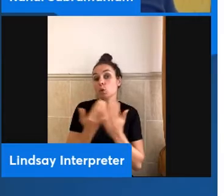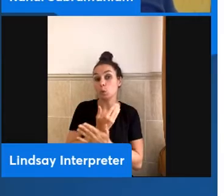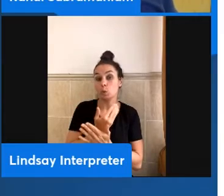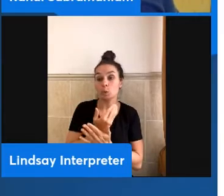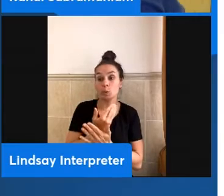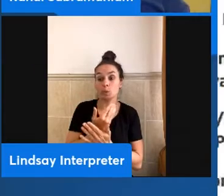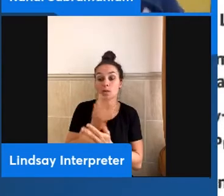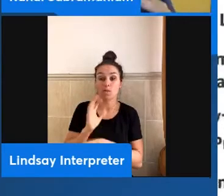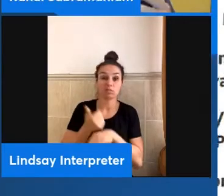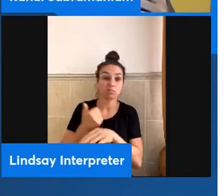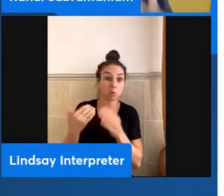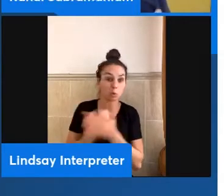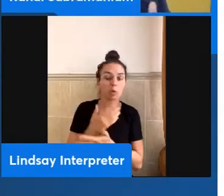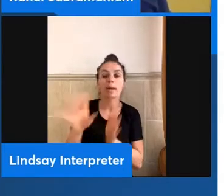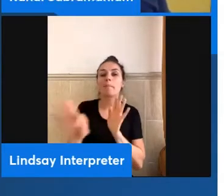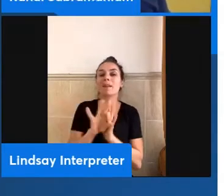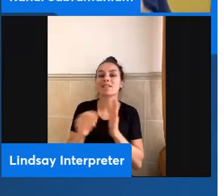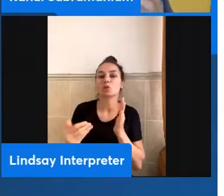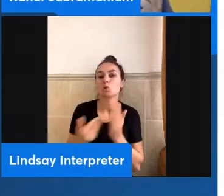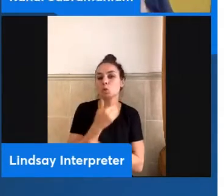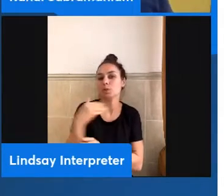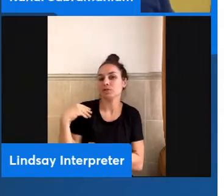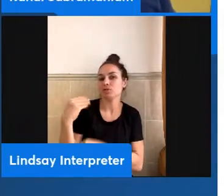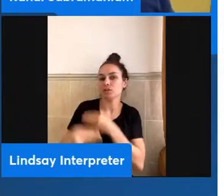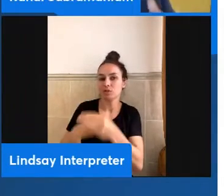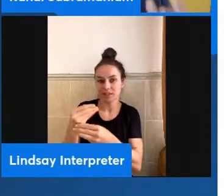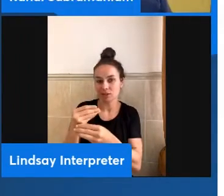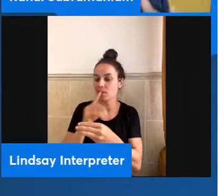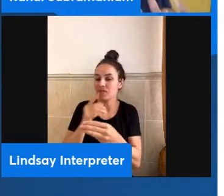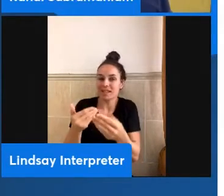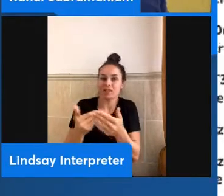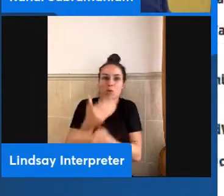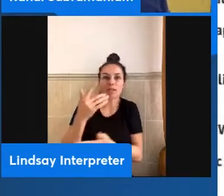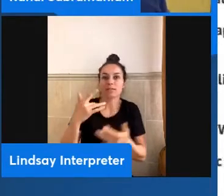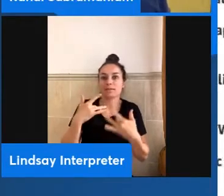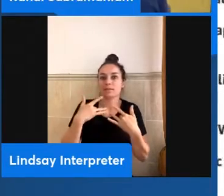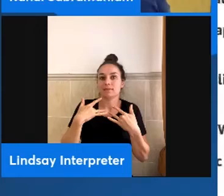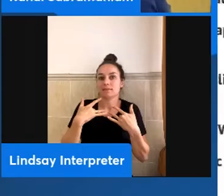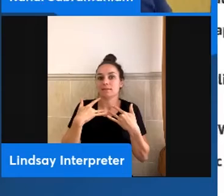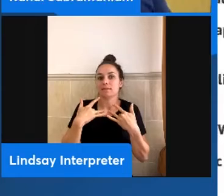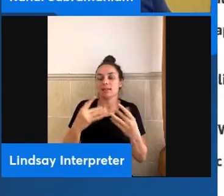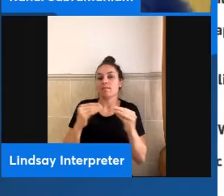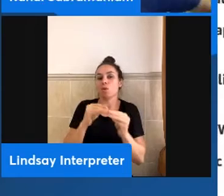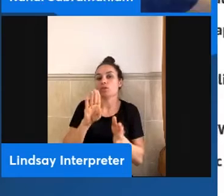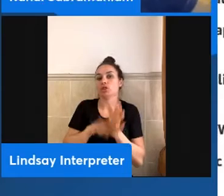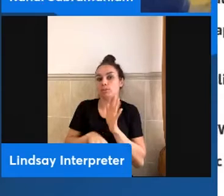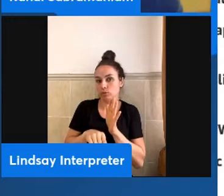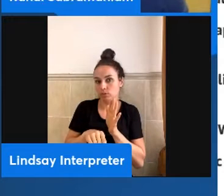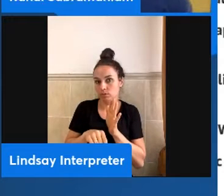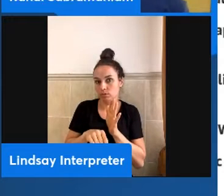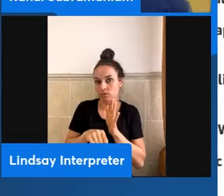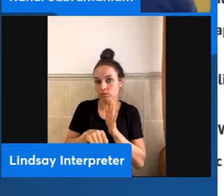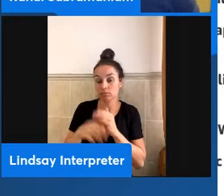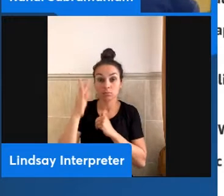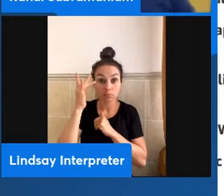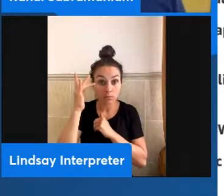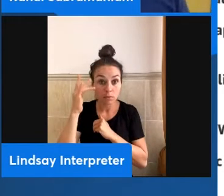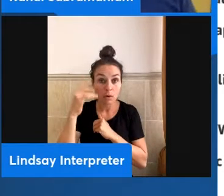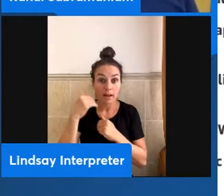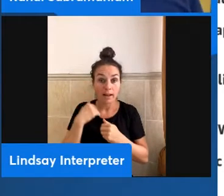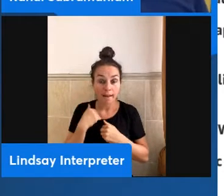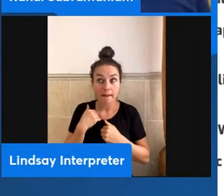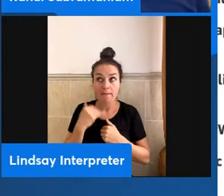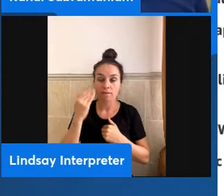generation, because the latest generation is always going to be cheaper and faster. The reason why you have this big explosion of the